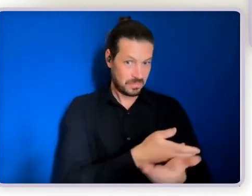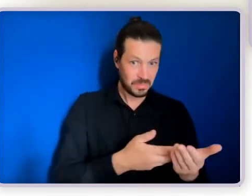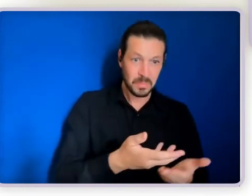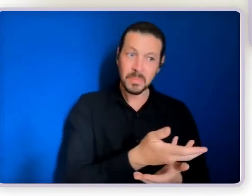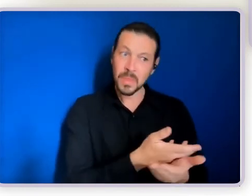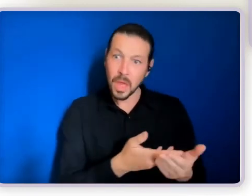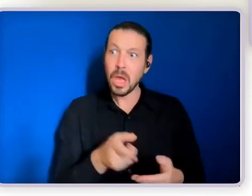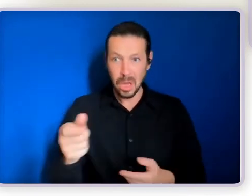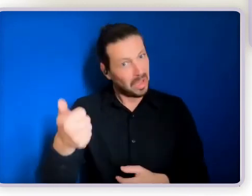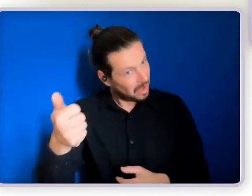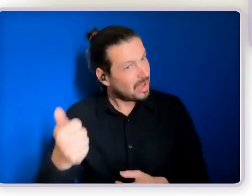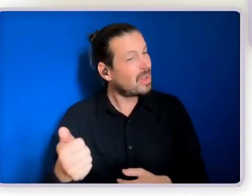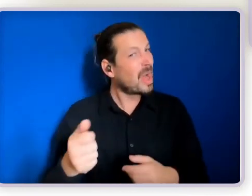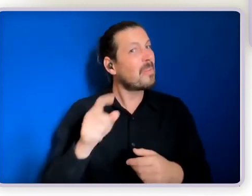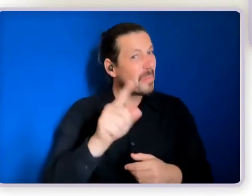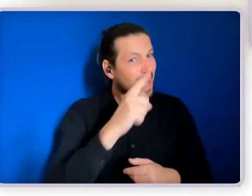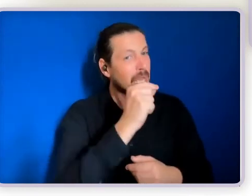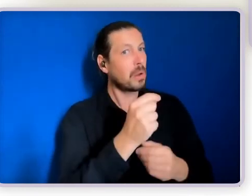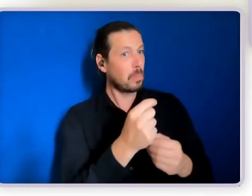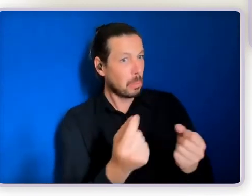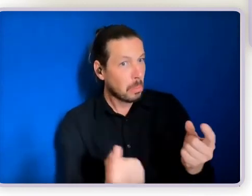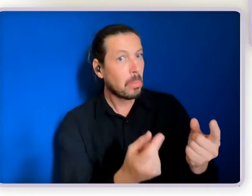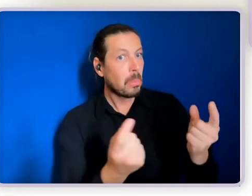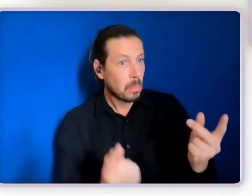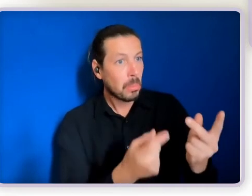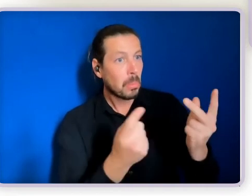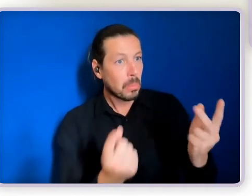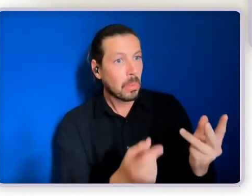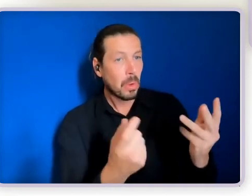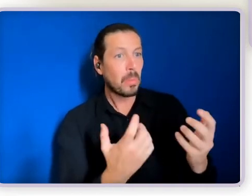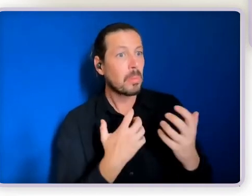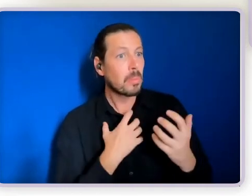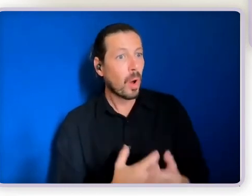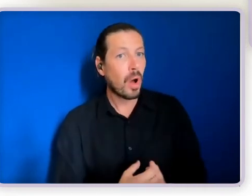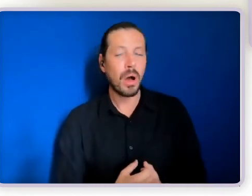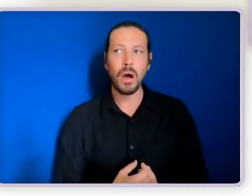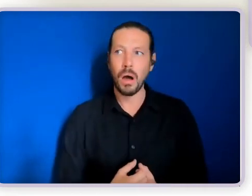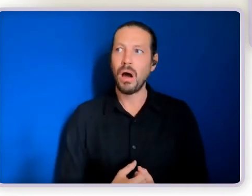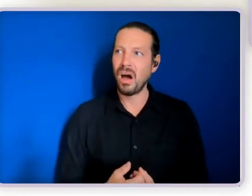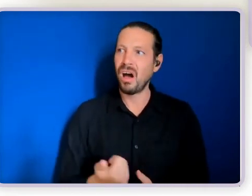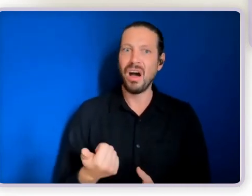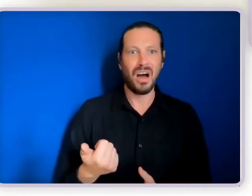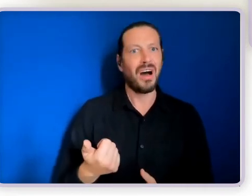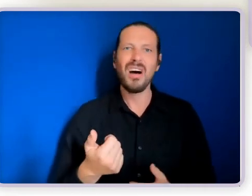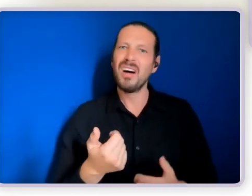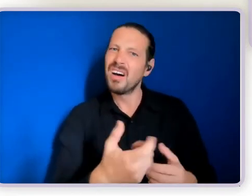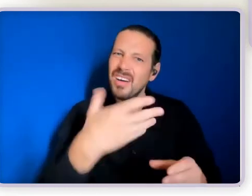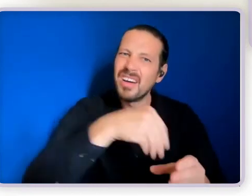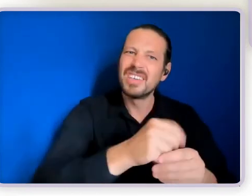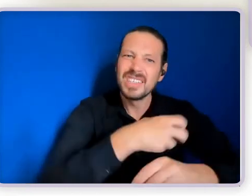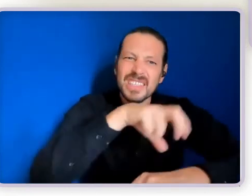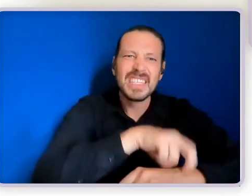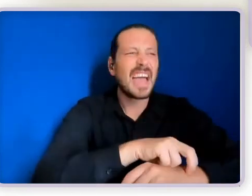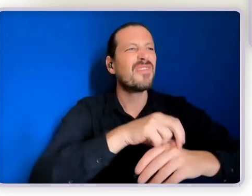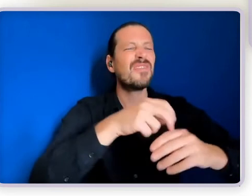of that life and now that he's got the more of that life he's been to TAFE he's got other friends he's had work